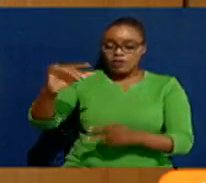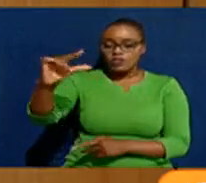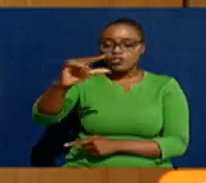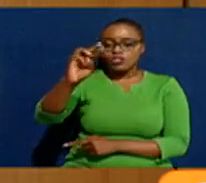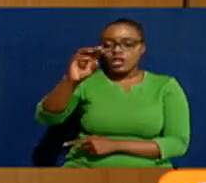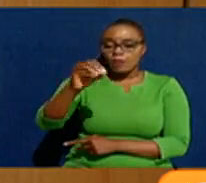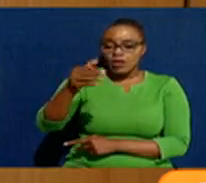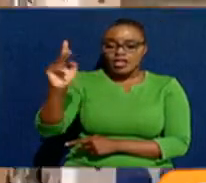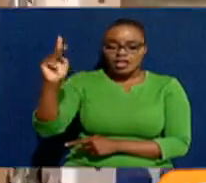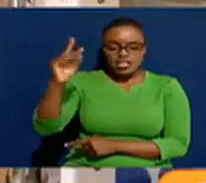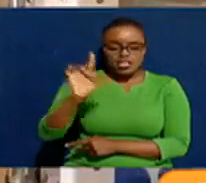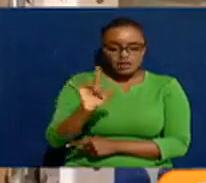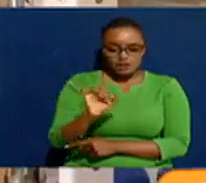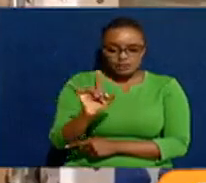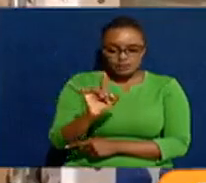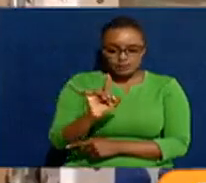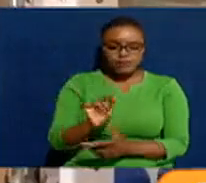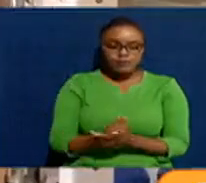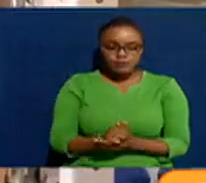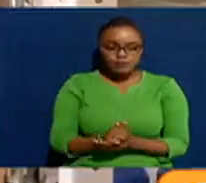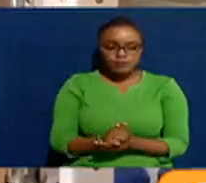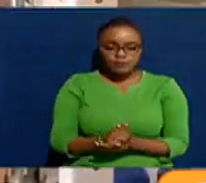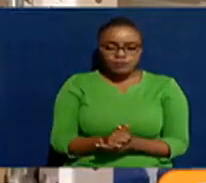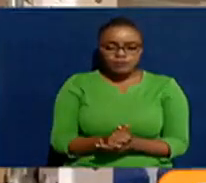GMOs in Kenya.